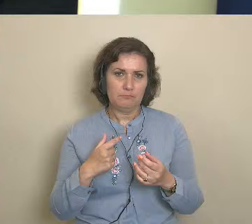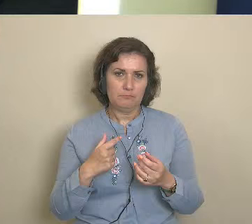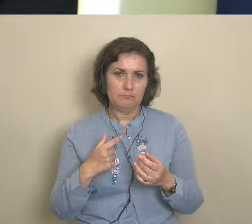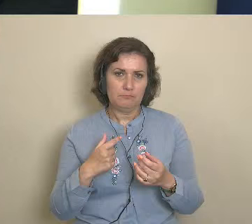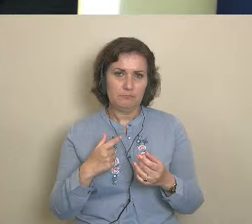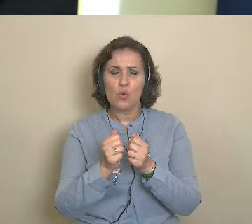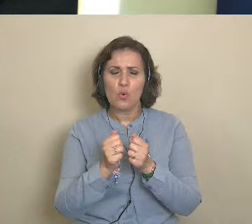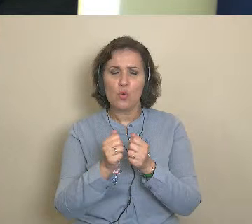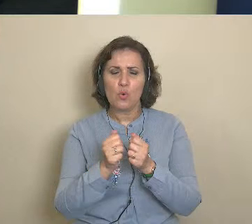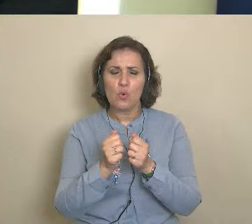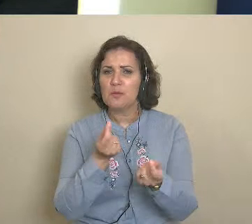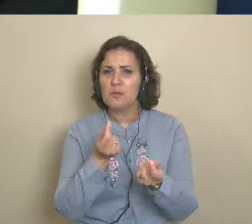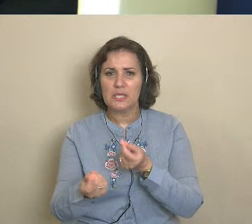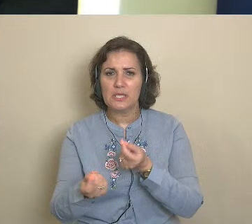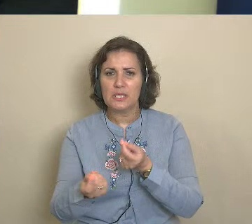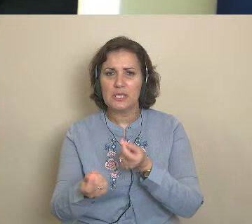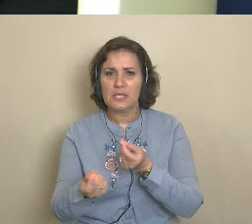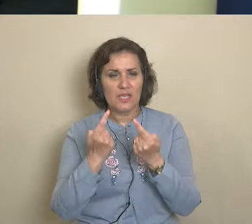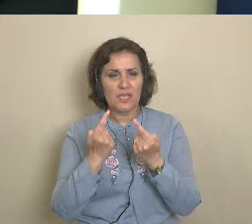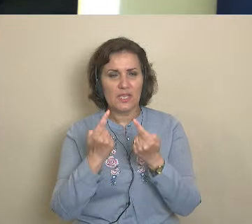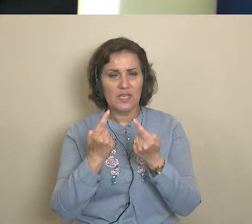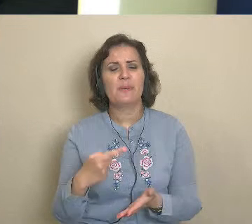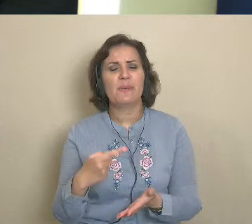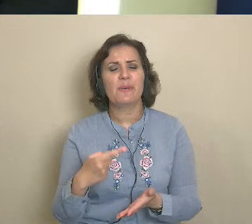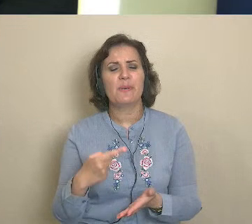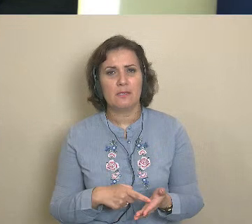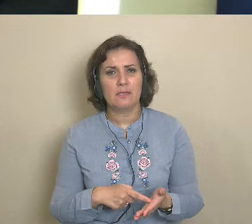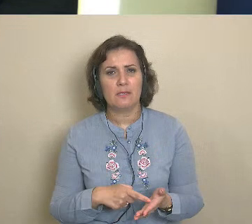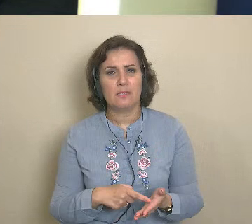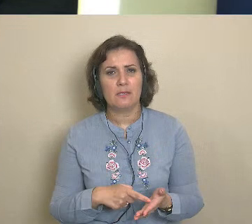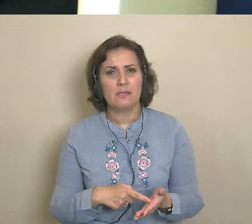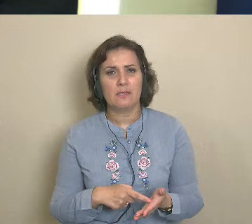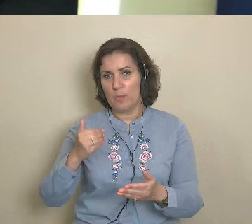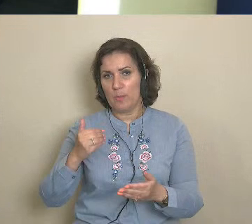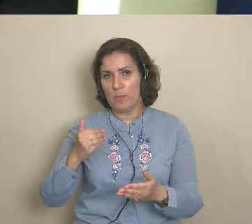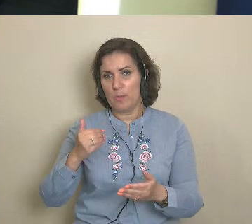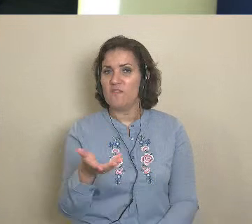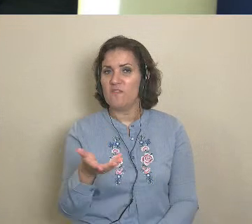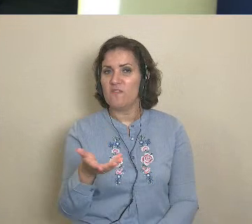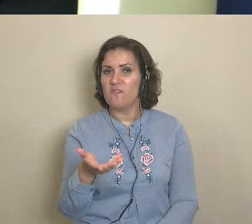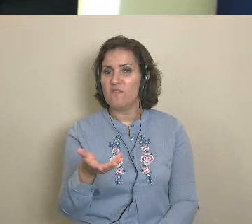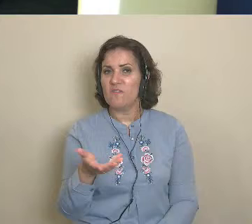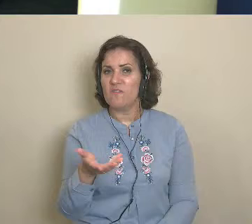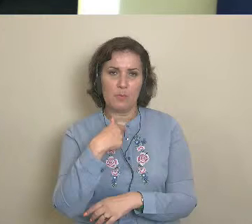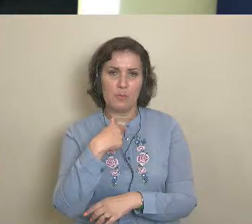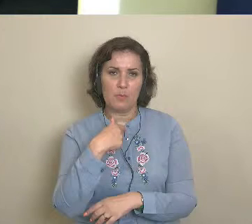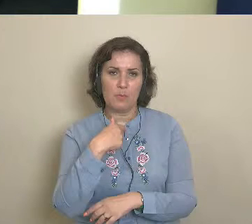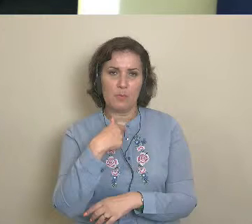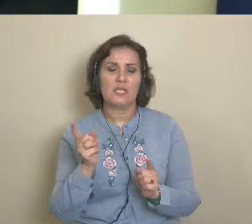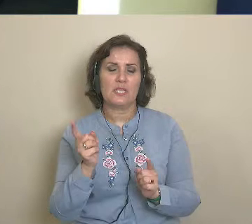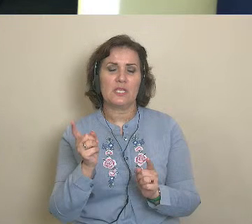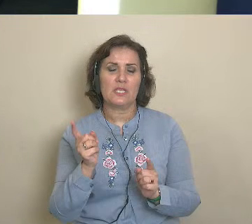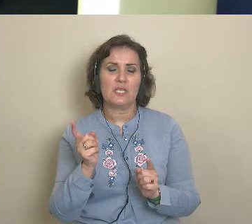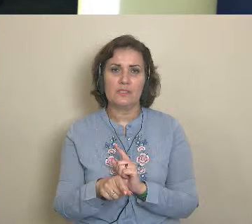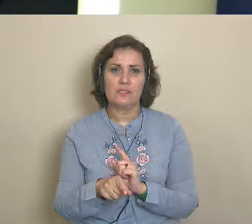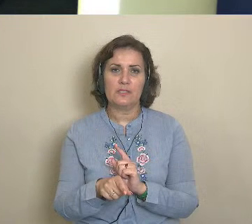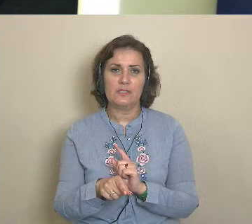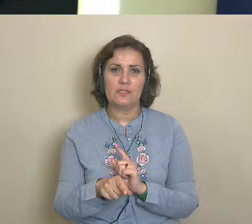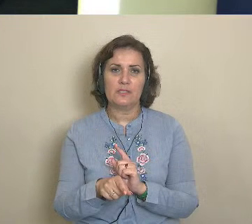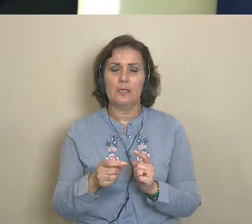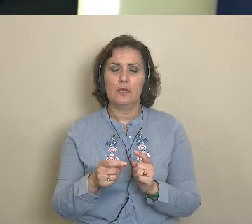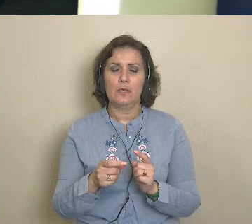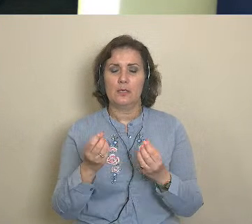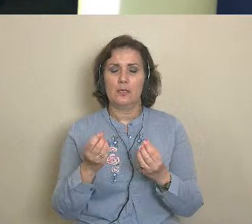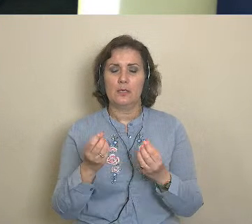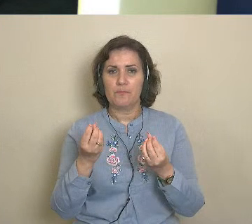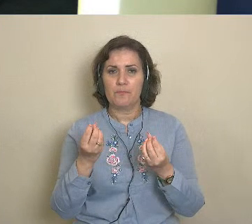these are very complex things, and each little thing is very important, and it's a big question. At the previous